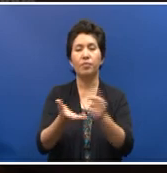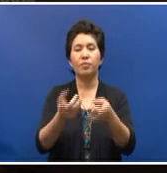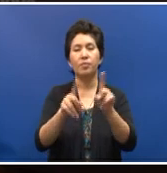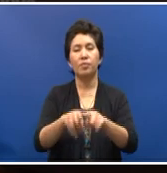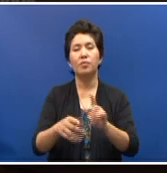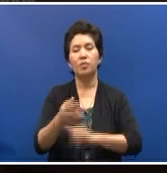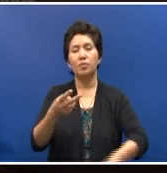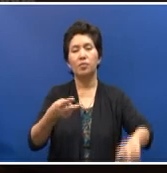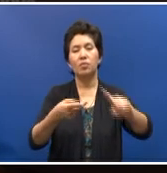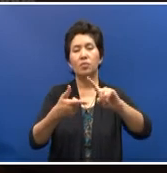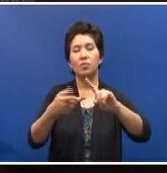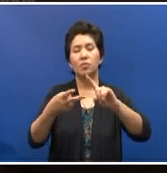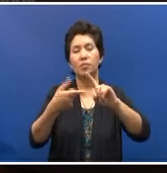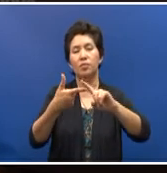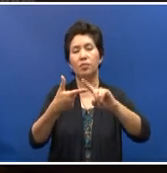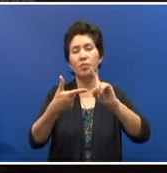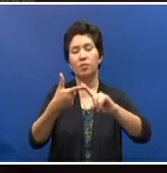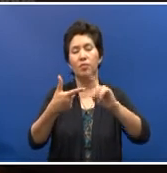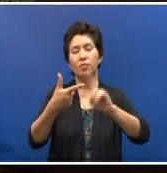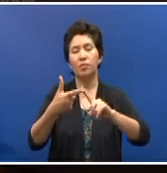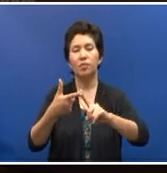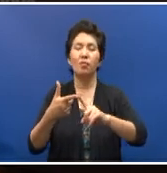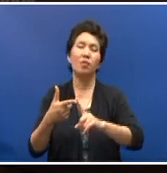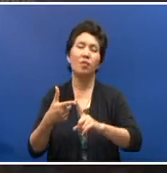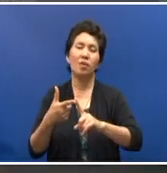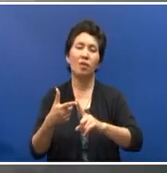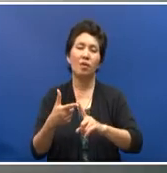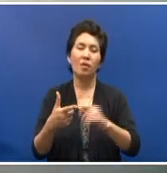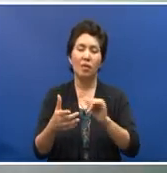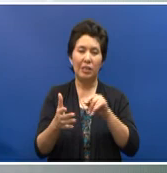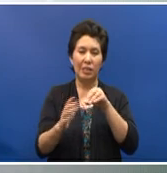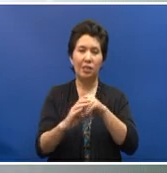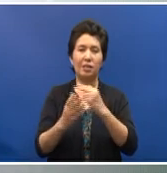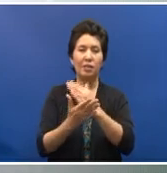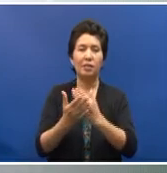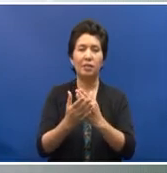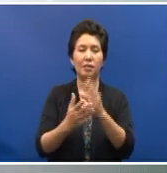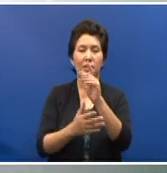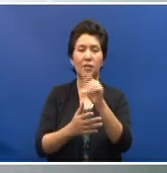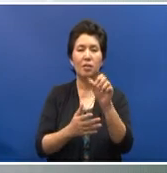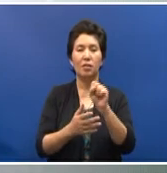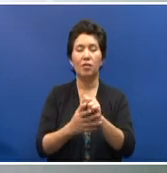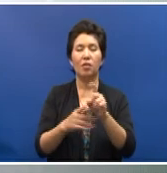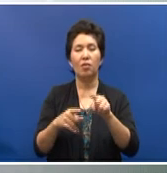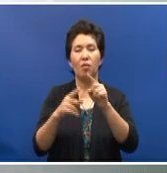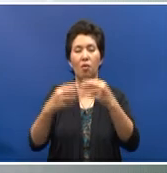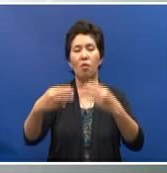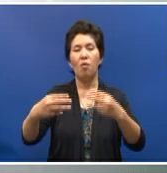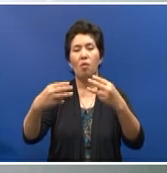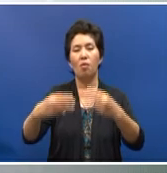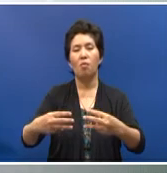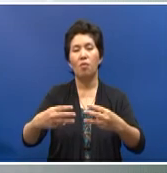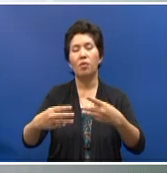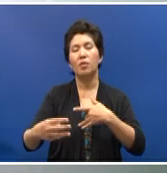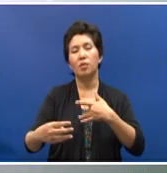Okay, second, which is due to perceived threats. In some cases, societies will go to war, okay, when